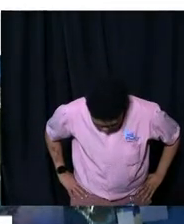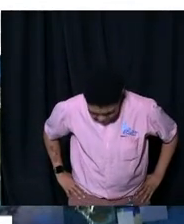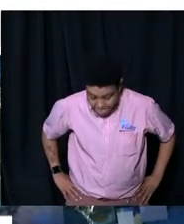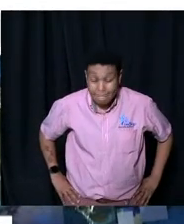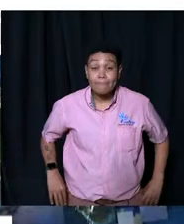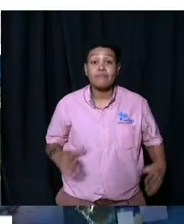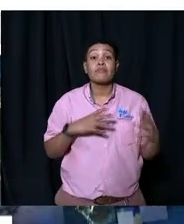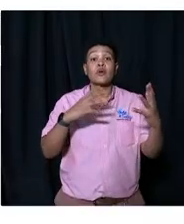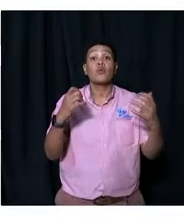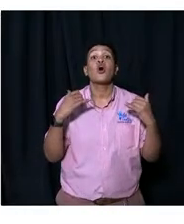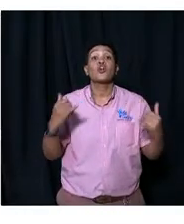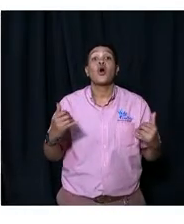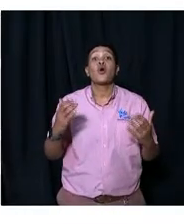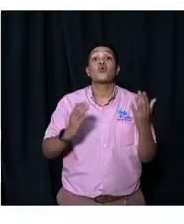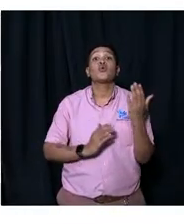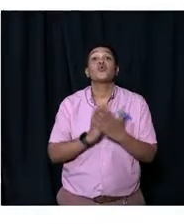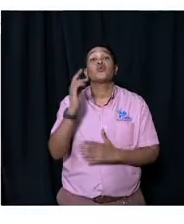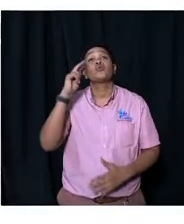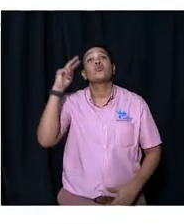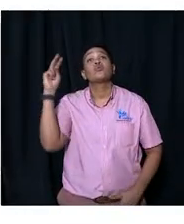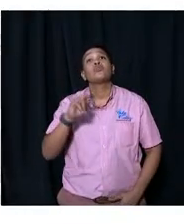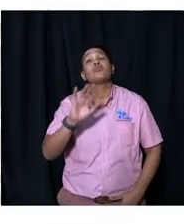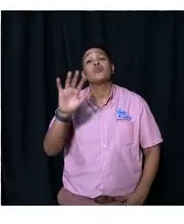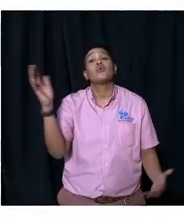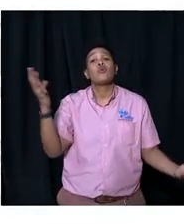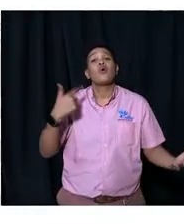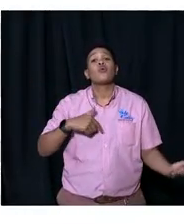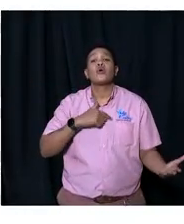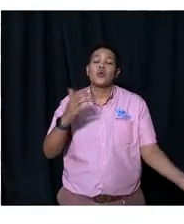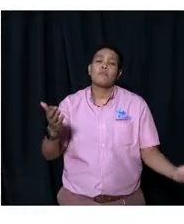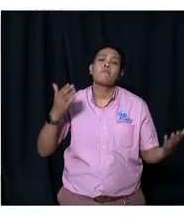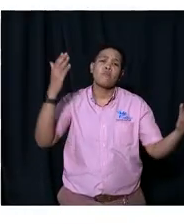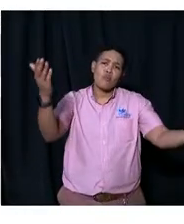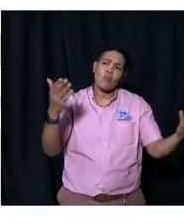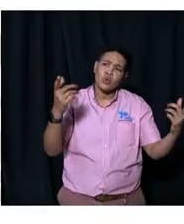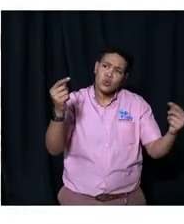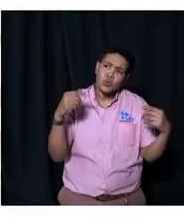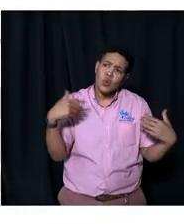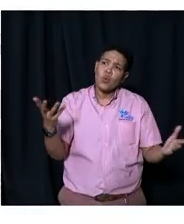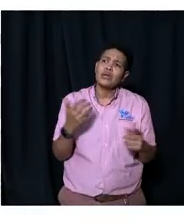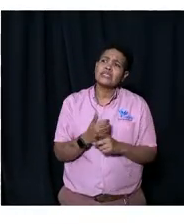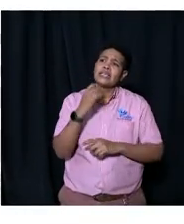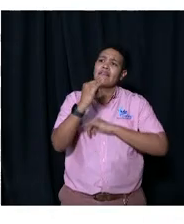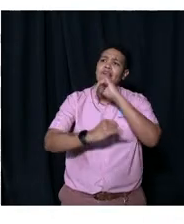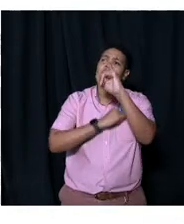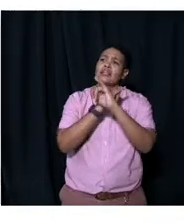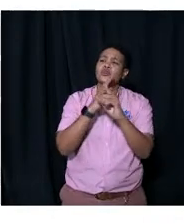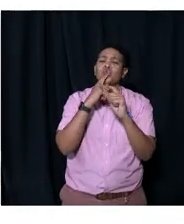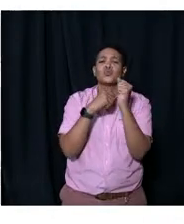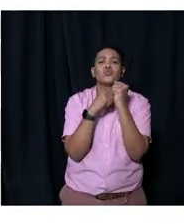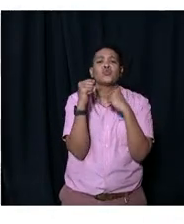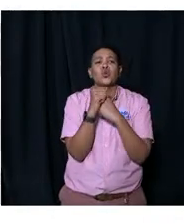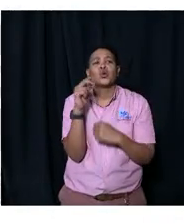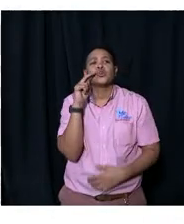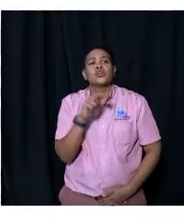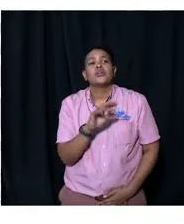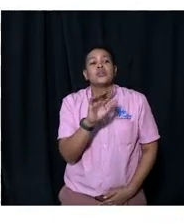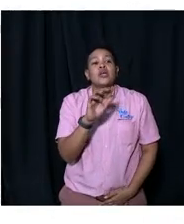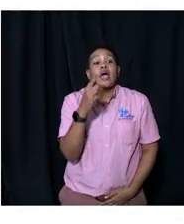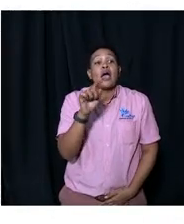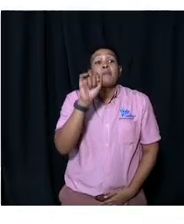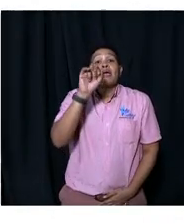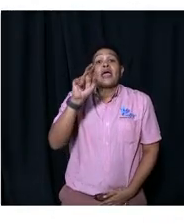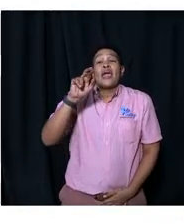I want to now take you to what we propose to be the institutional structure in terms of